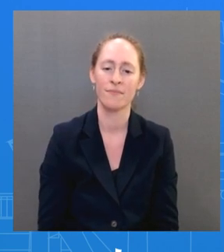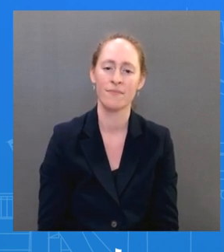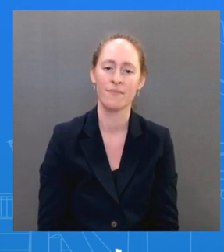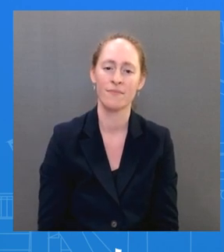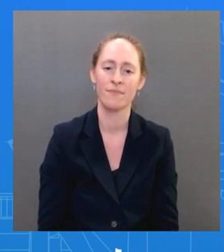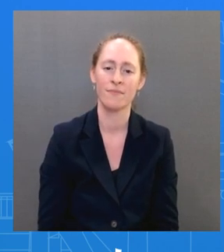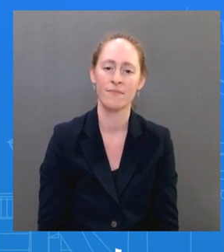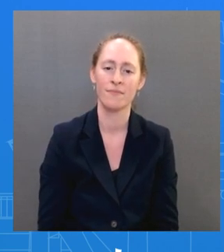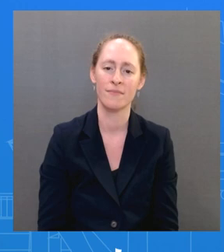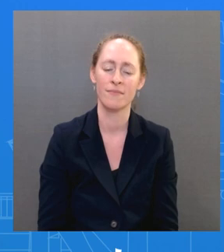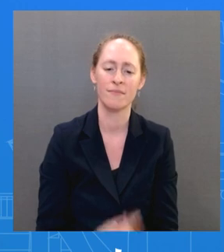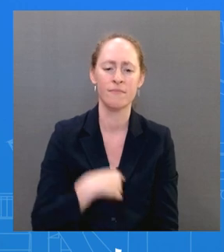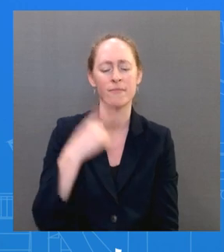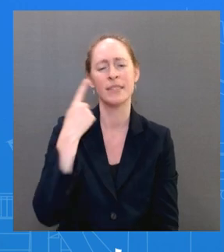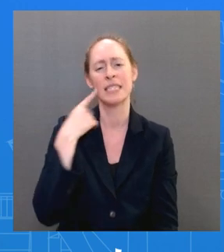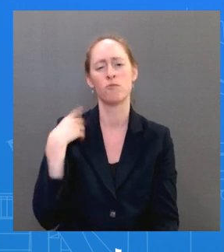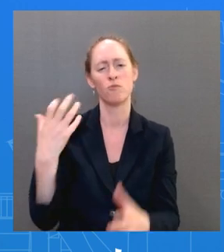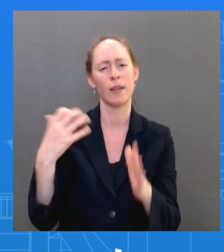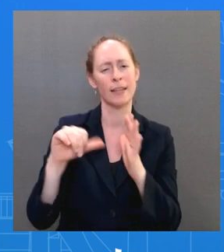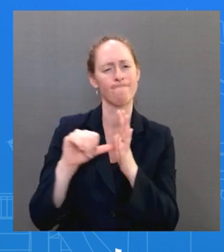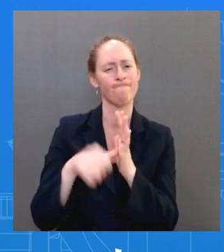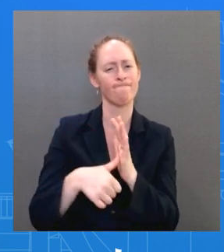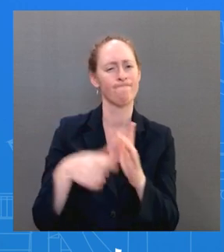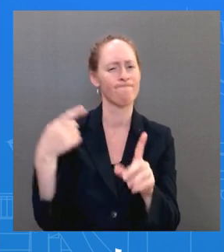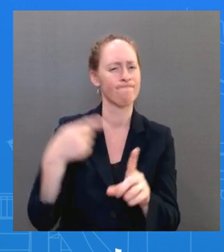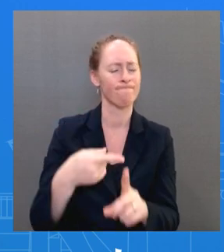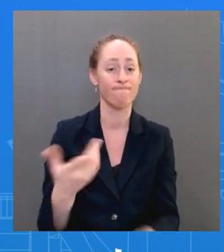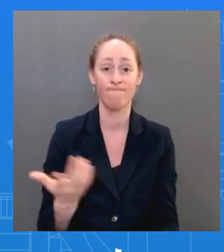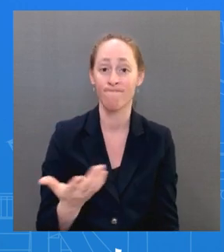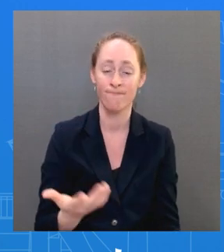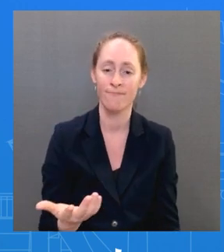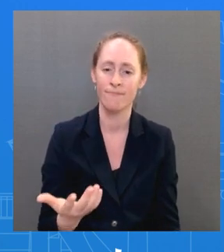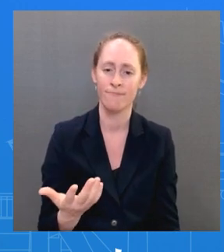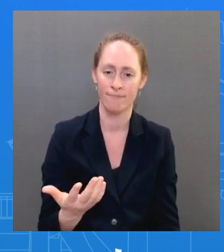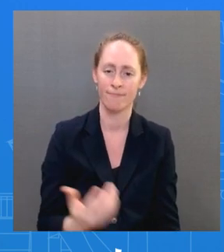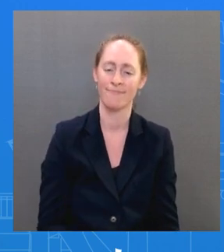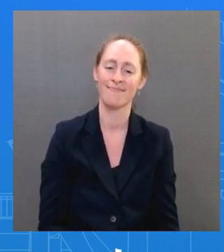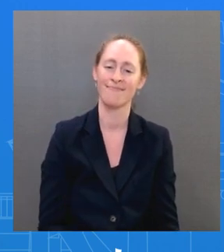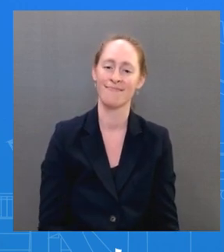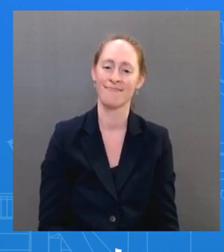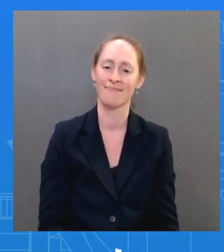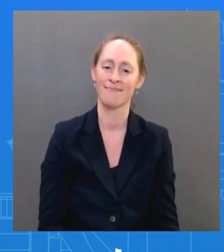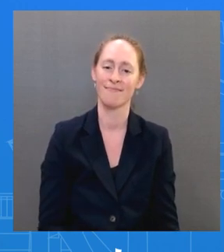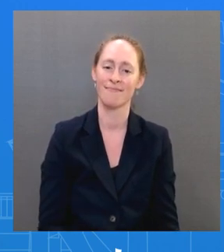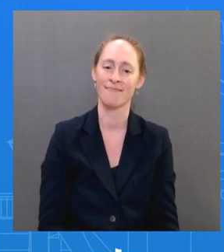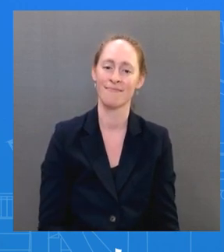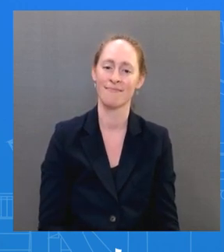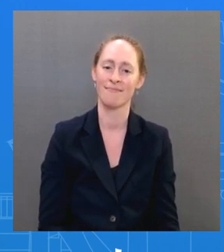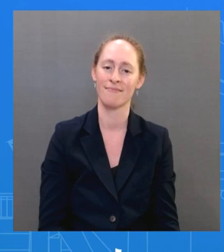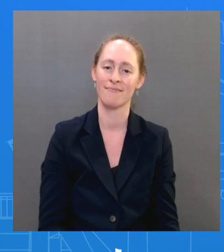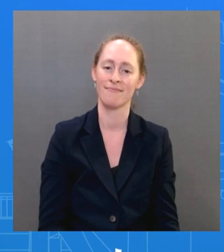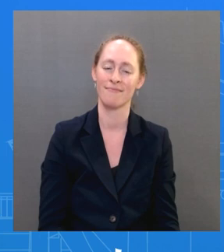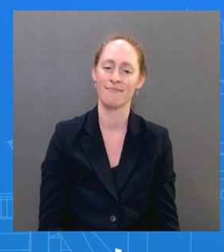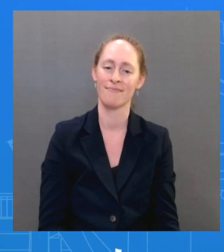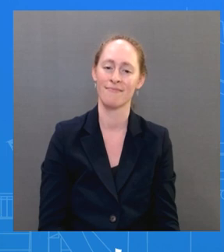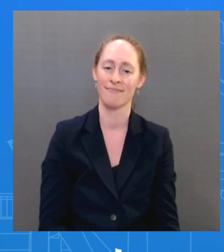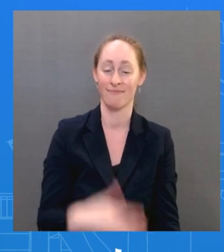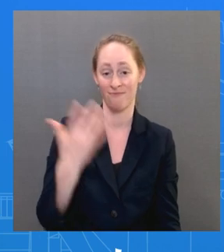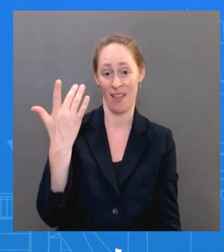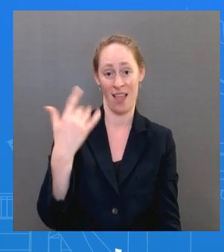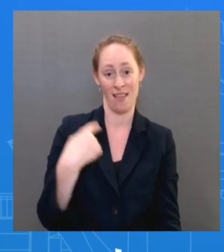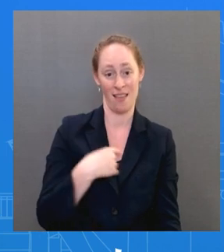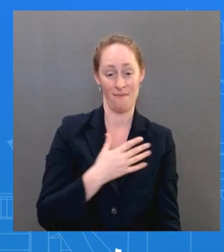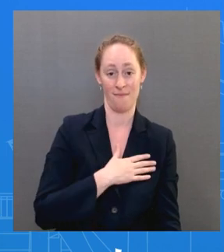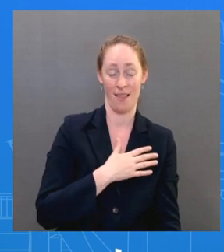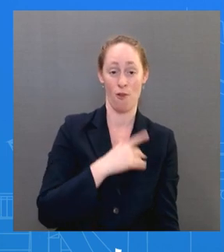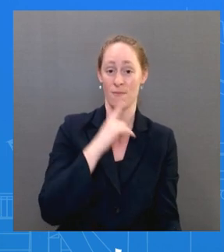find, partly because I've been so involved and so identified with COVID, right, over the last 2 years. A lot of people call me when they